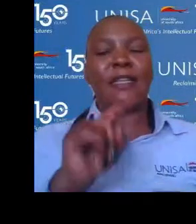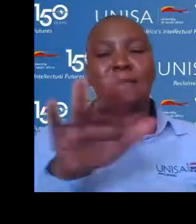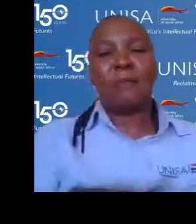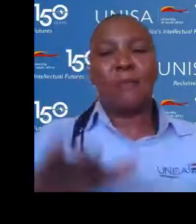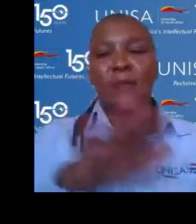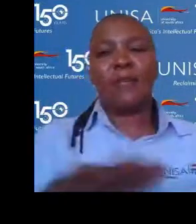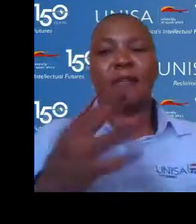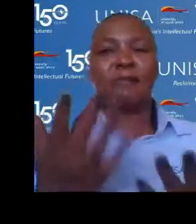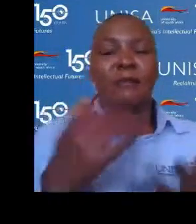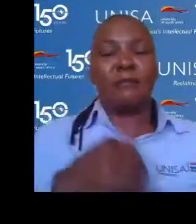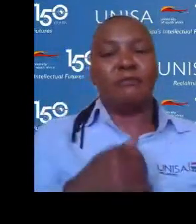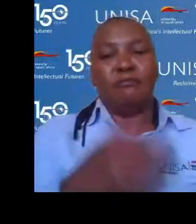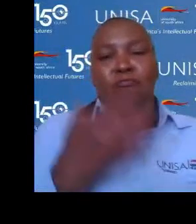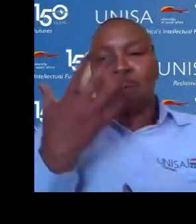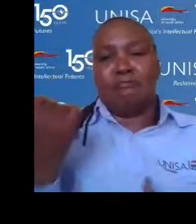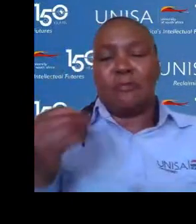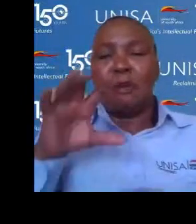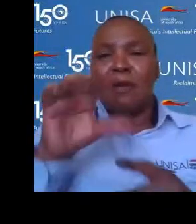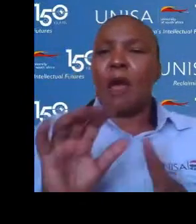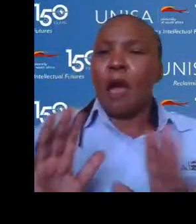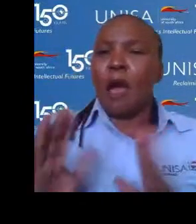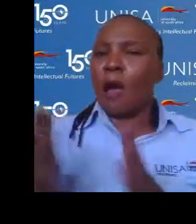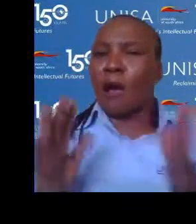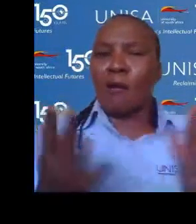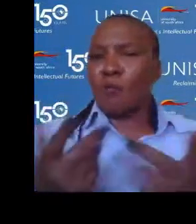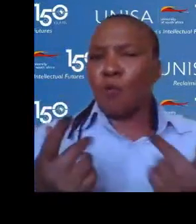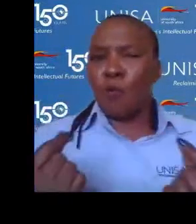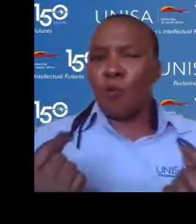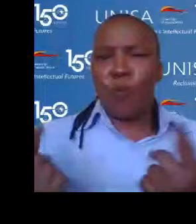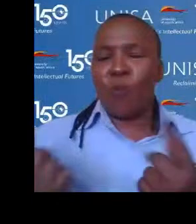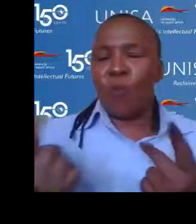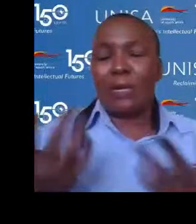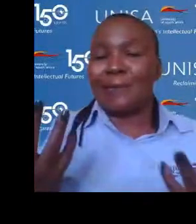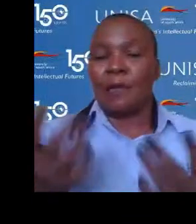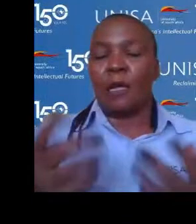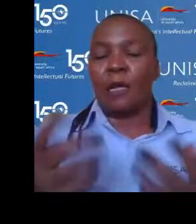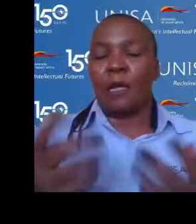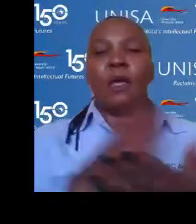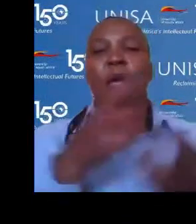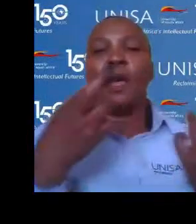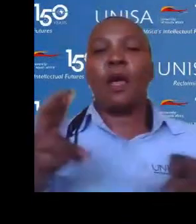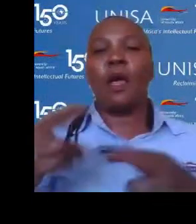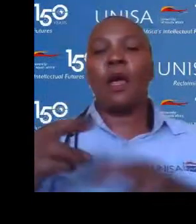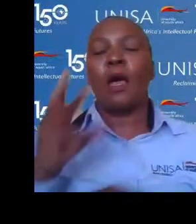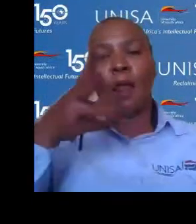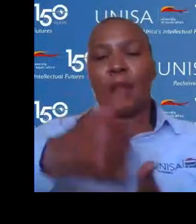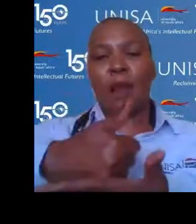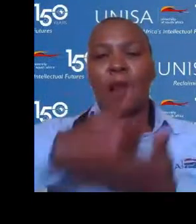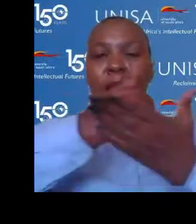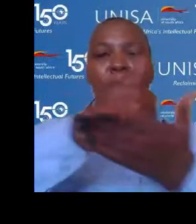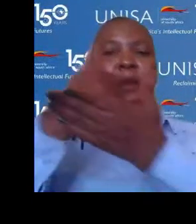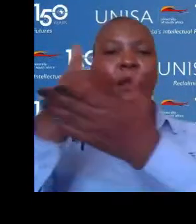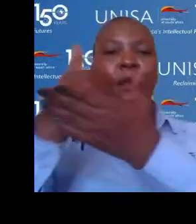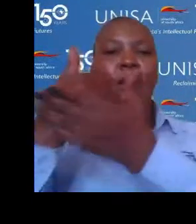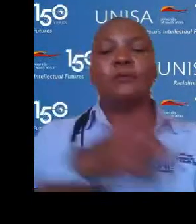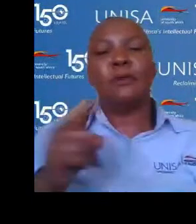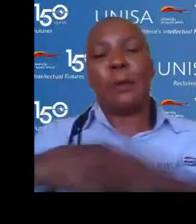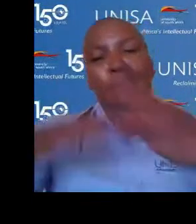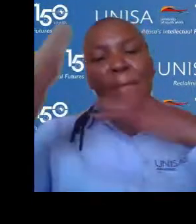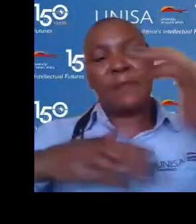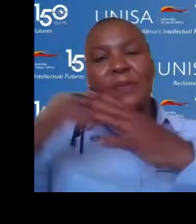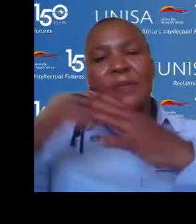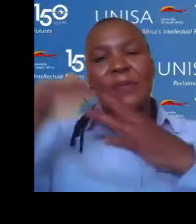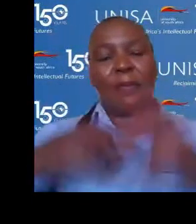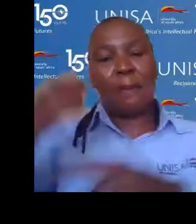yet have figured out. So some of these resources will help you building mental strength. I